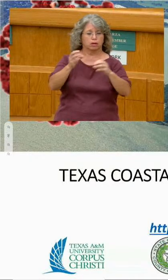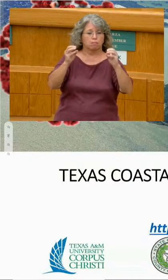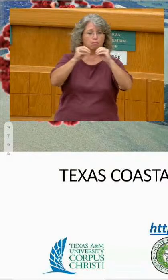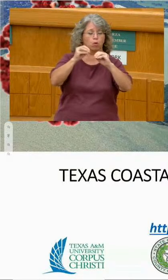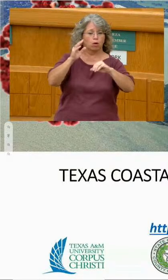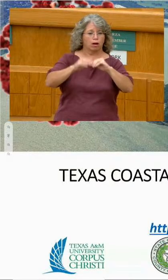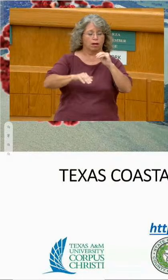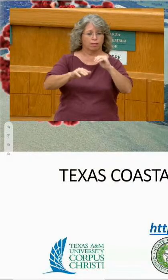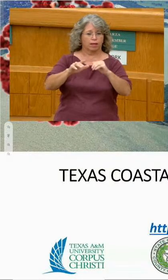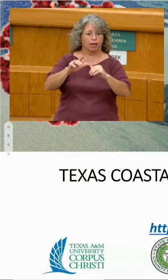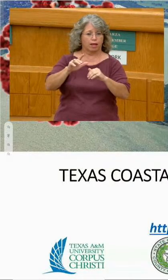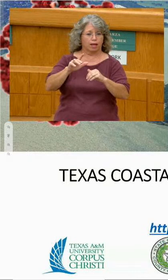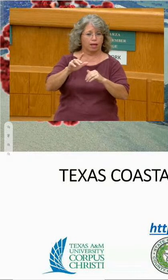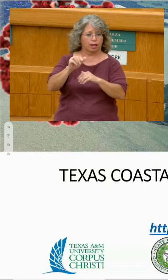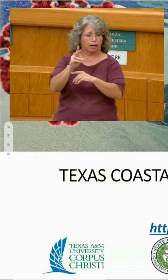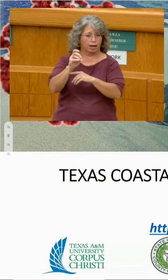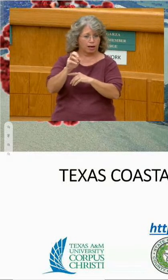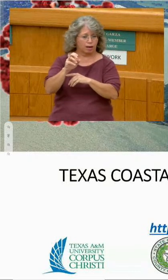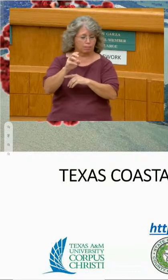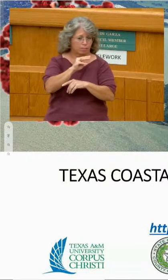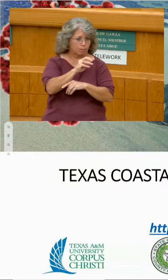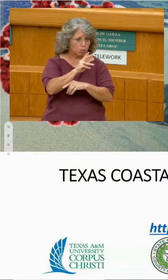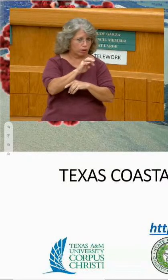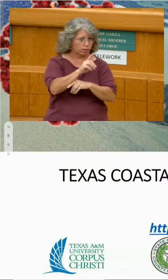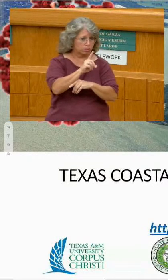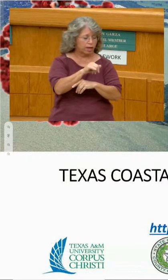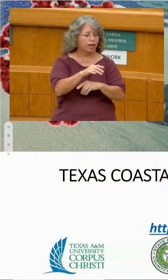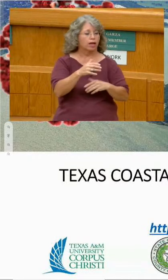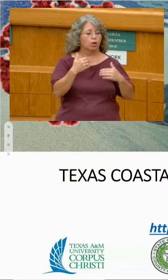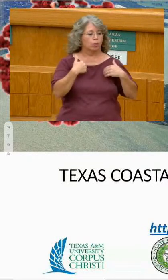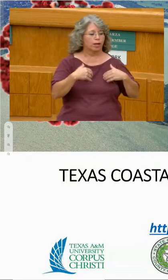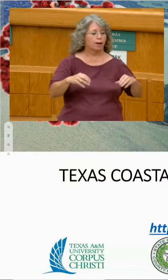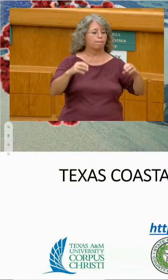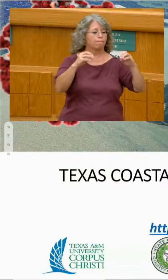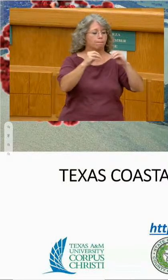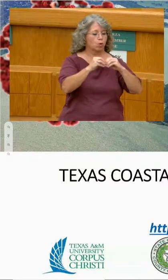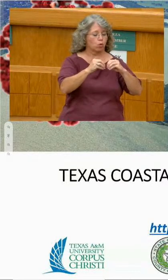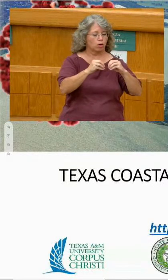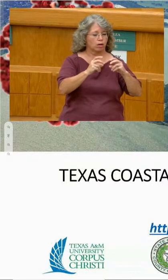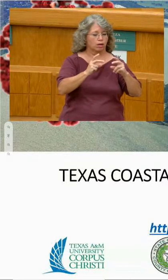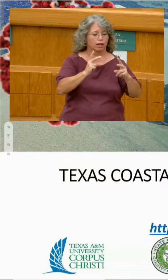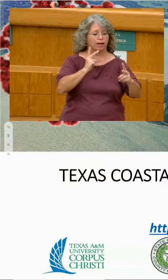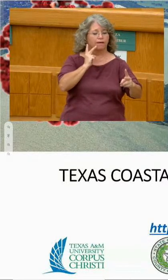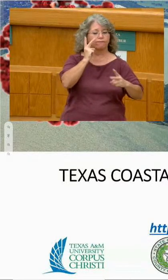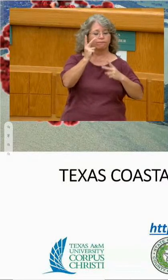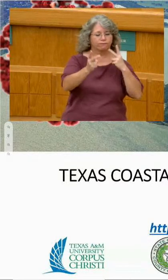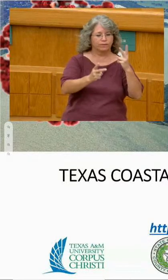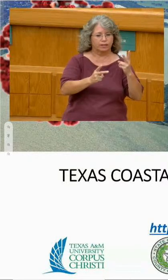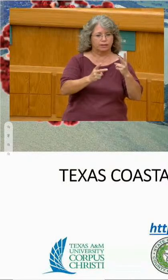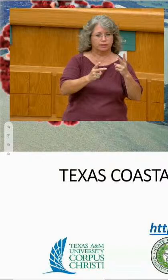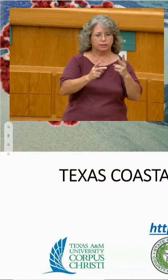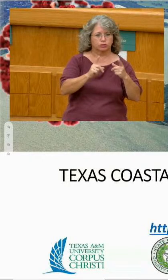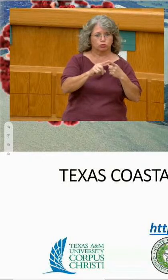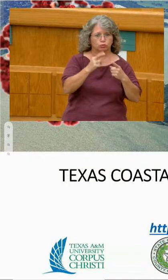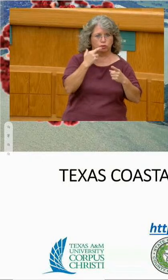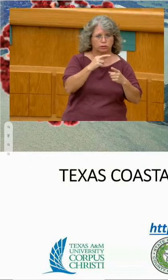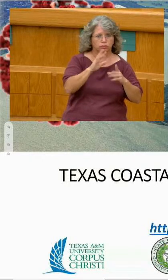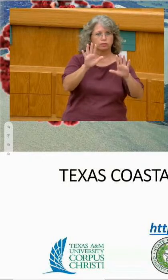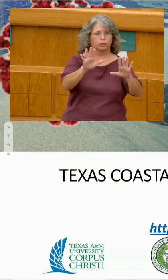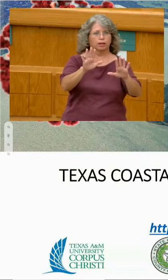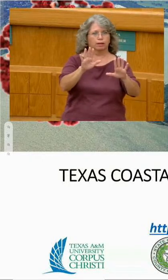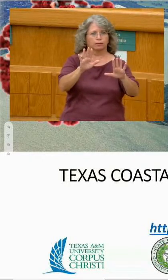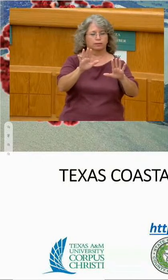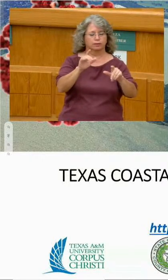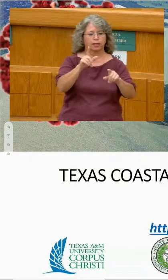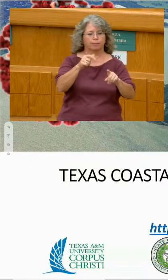It was greater on Memorial Day in terms of the visits to well, actually, let me back that